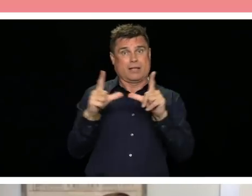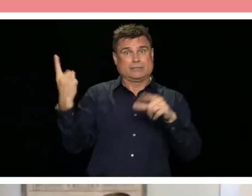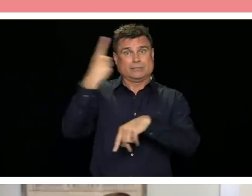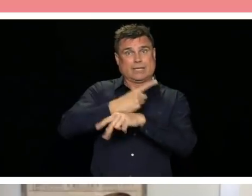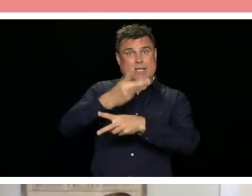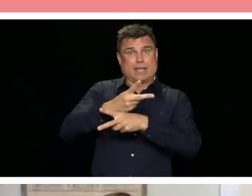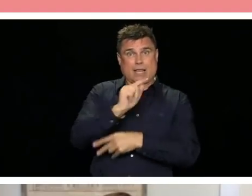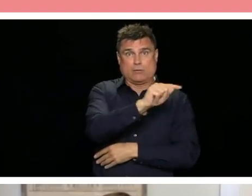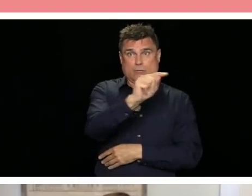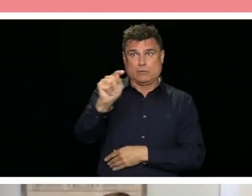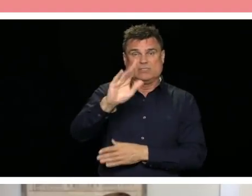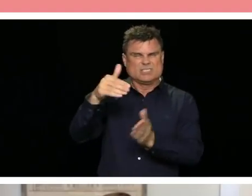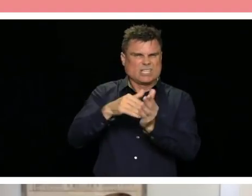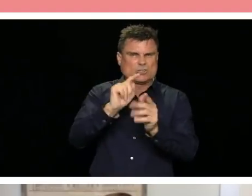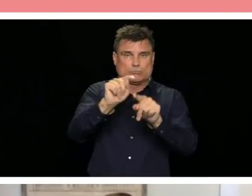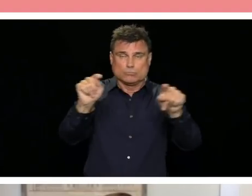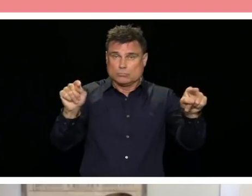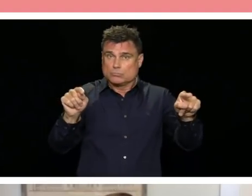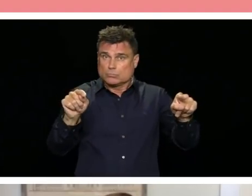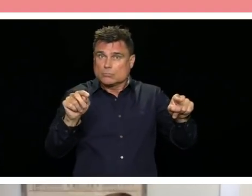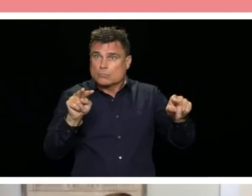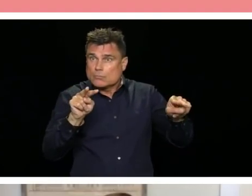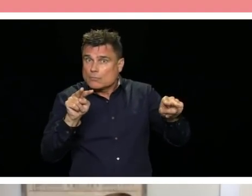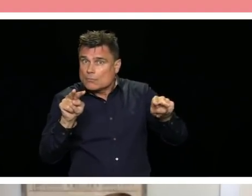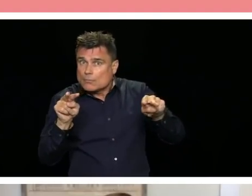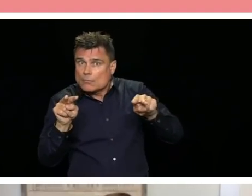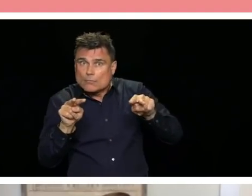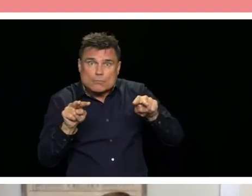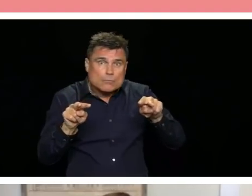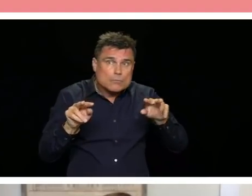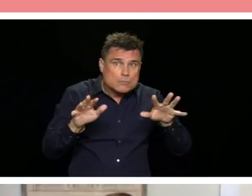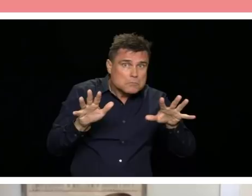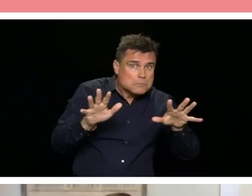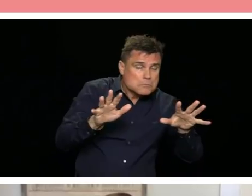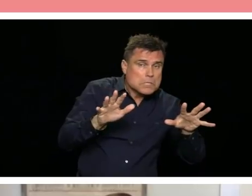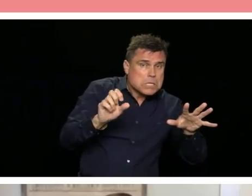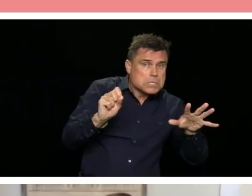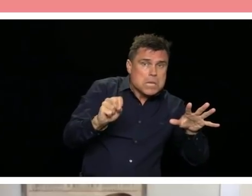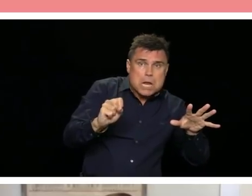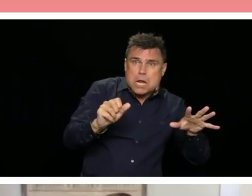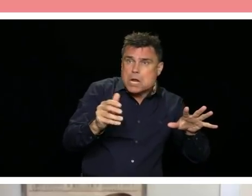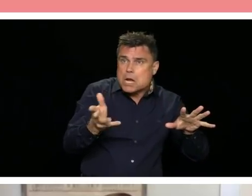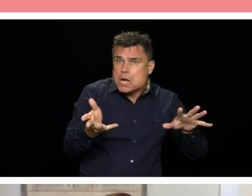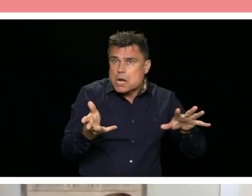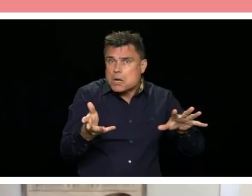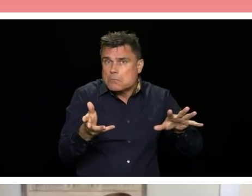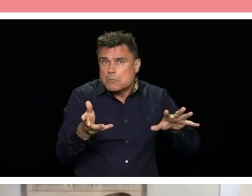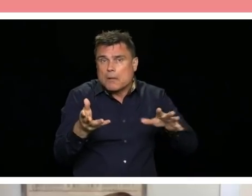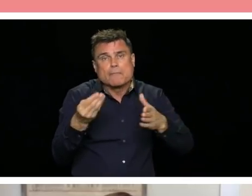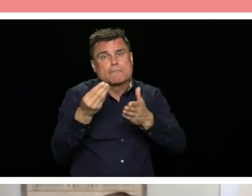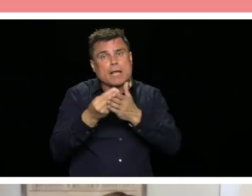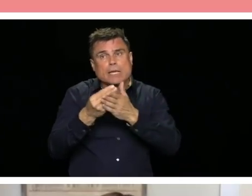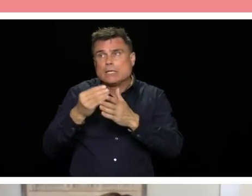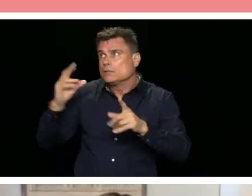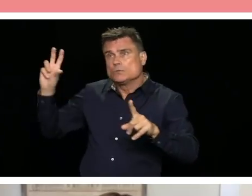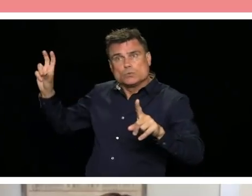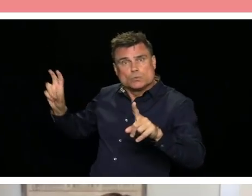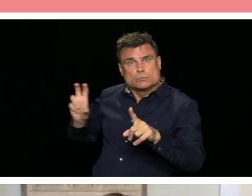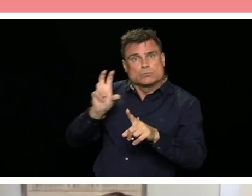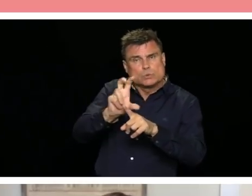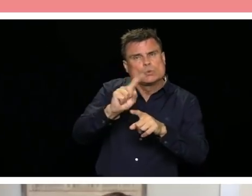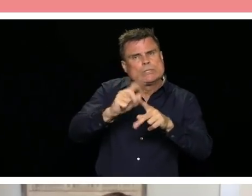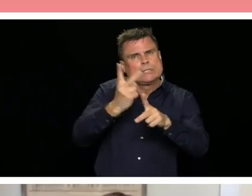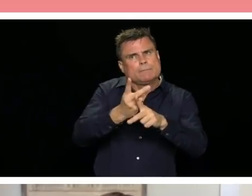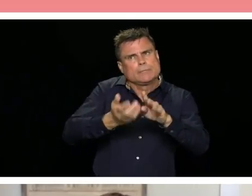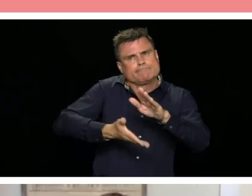really good job helping to match essential services workers to childcare services available in the community. Our affordable